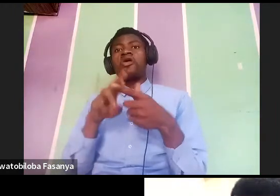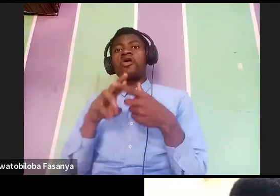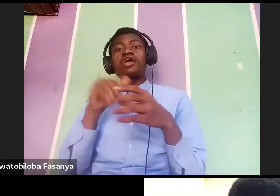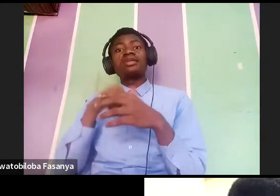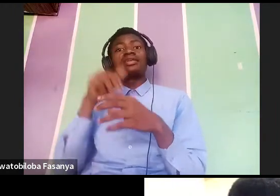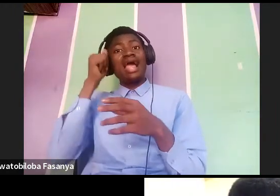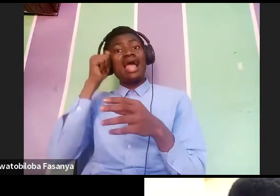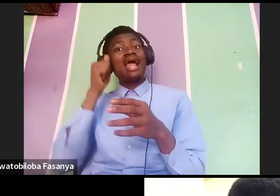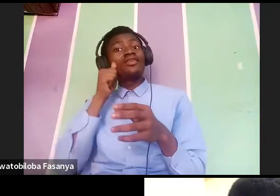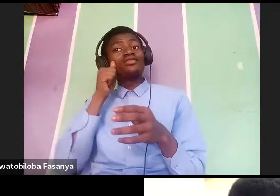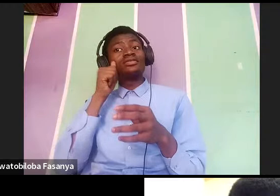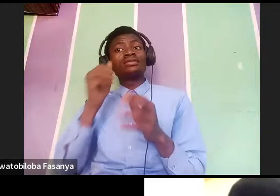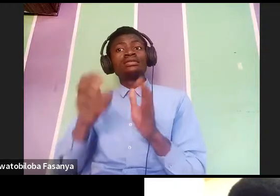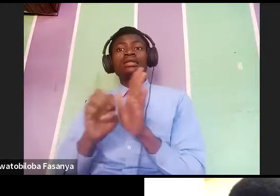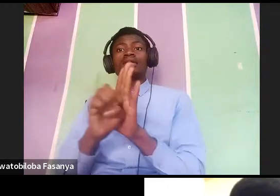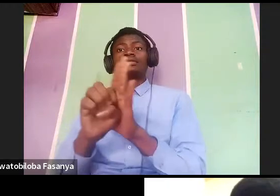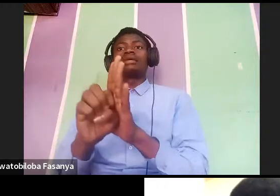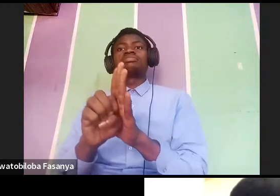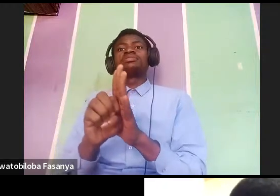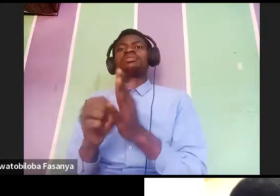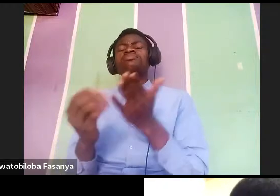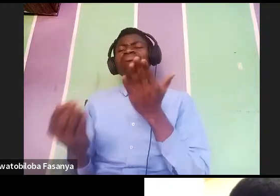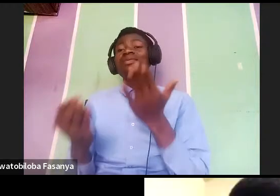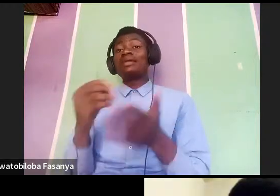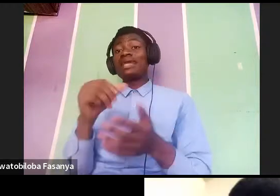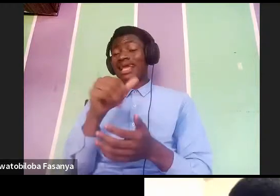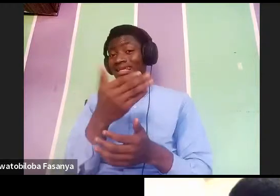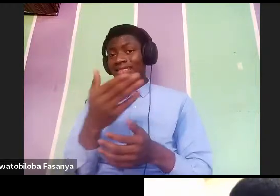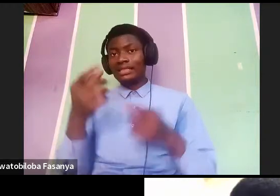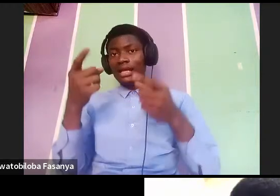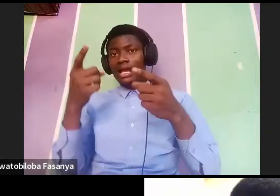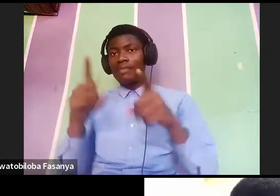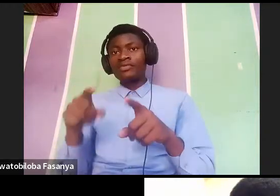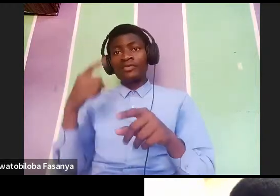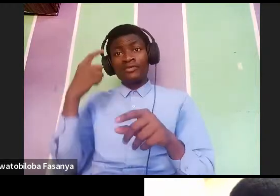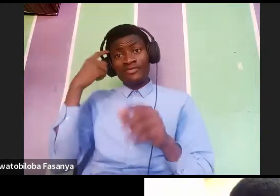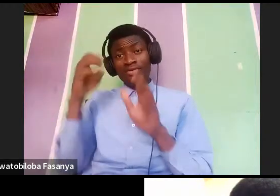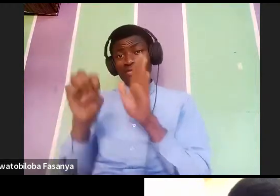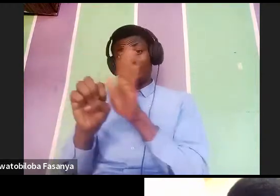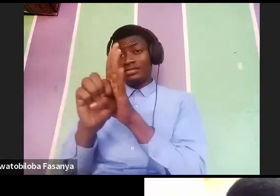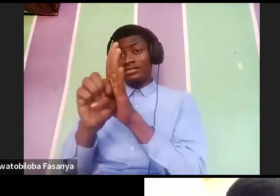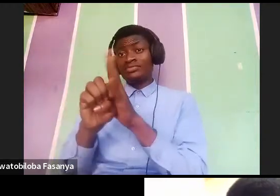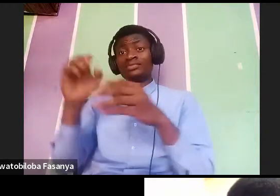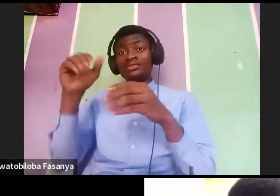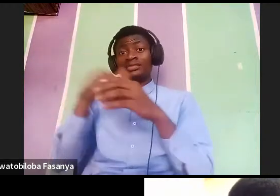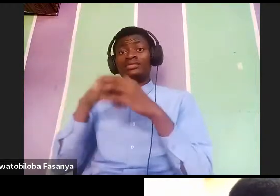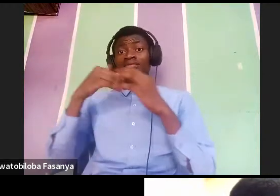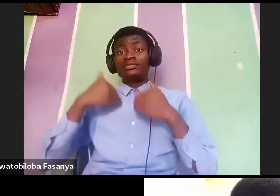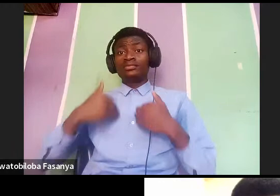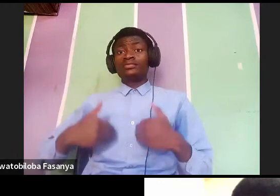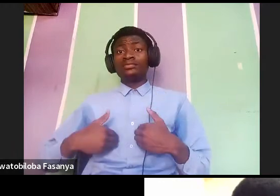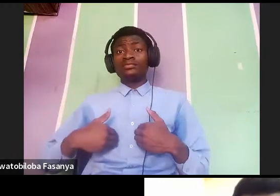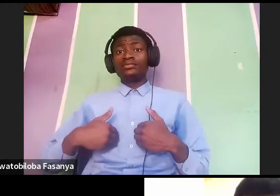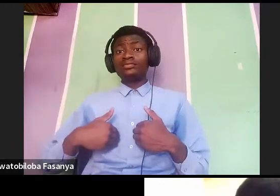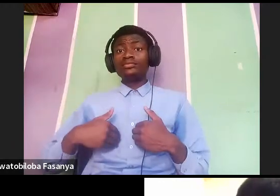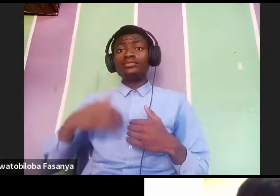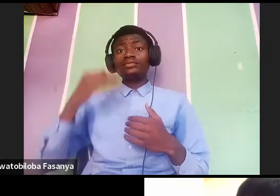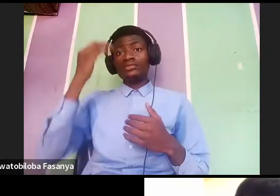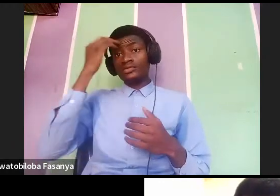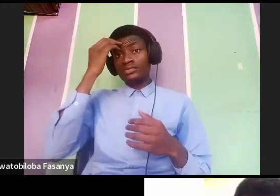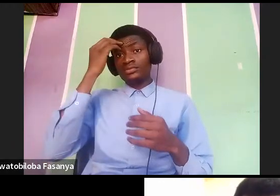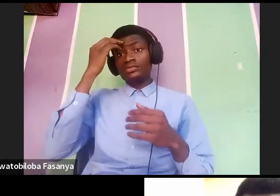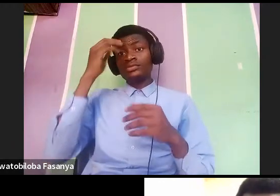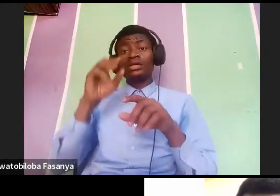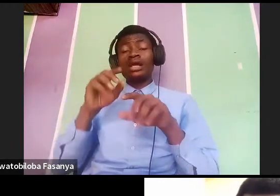form of anything that might have happened, if there's a foreign body that goes into the eye, of course, I know there are different types of foreign bodies. Some are